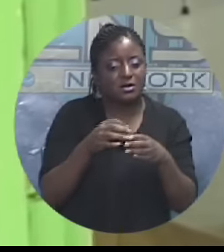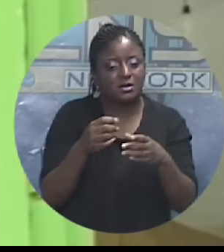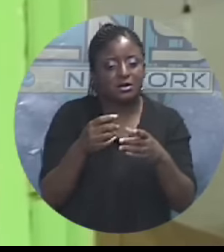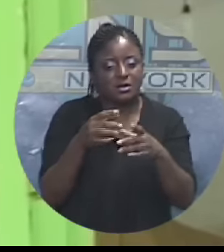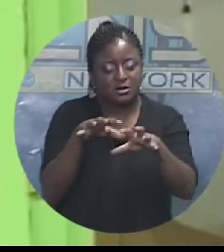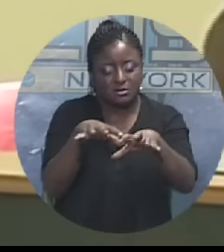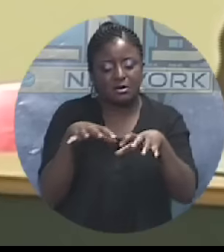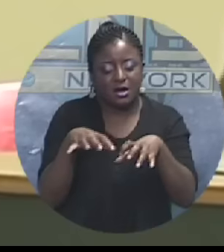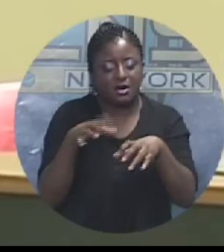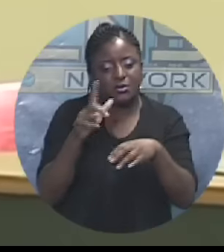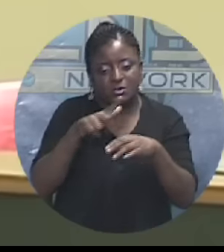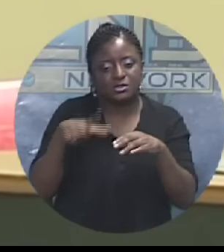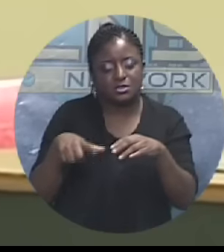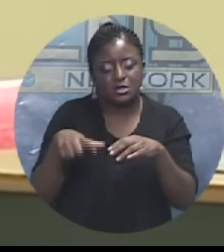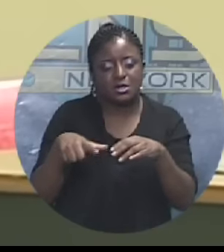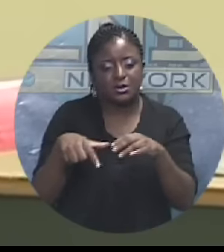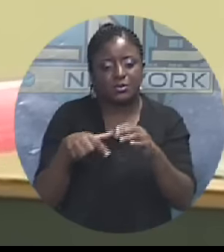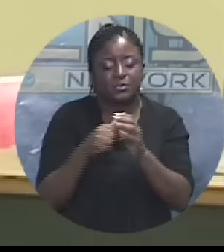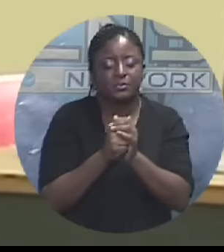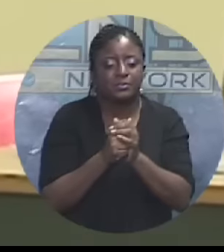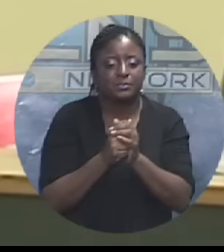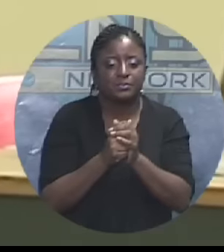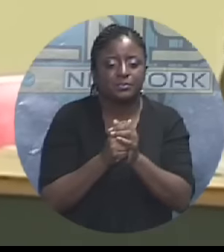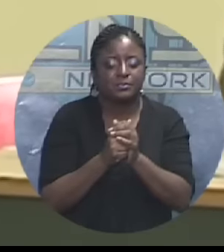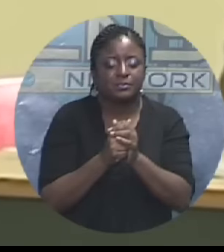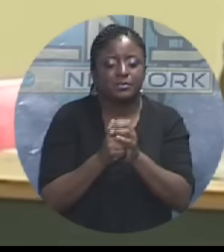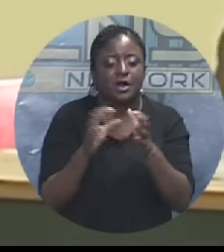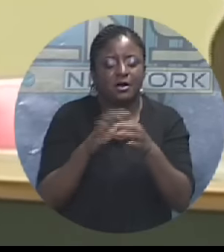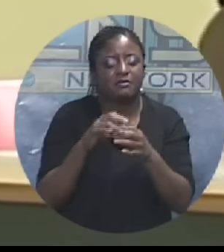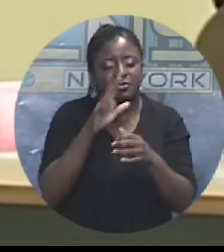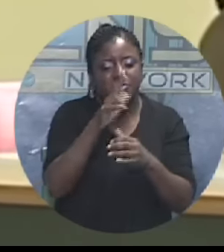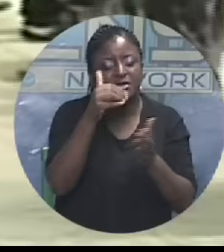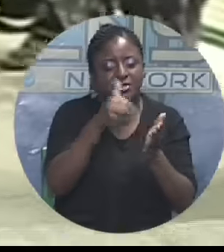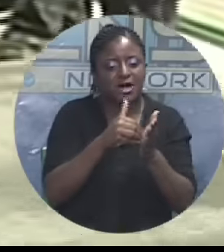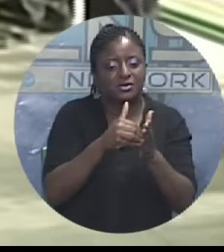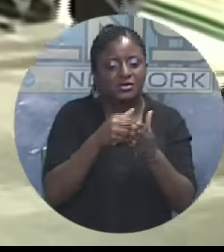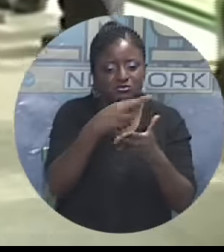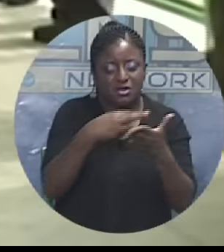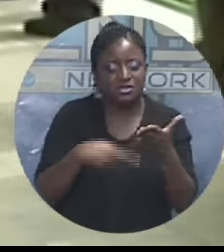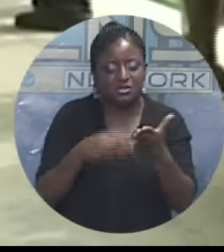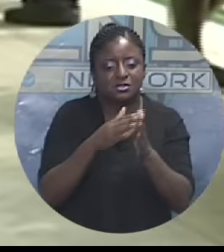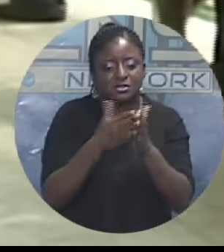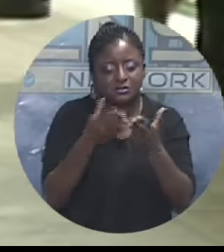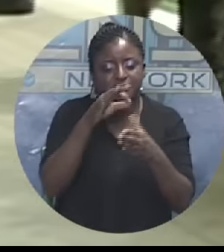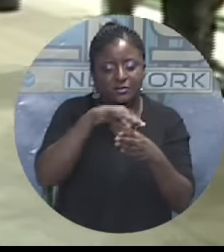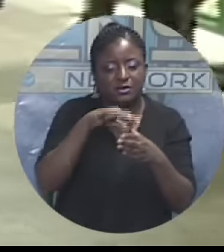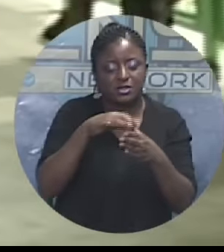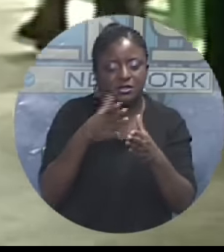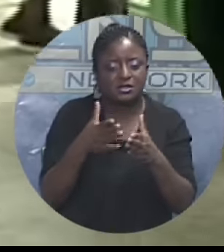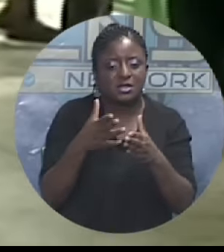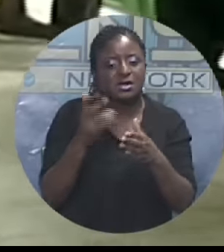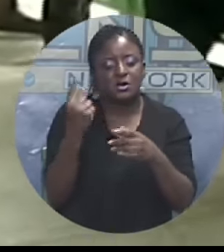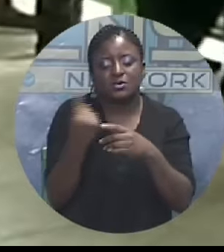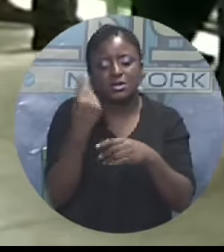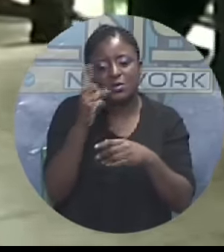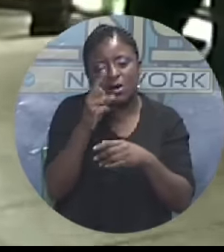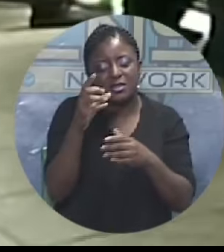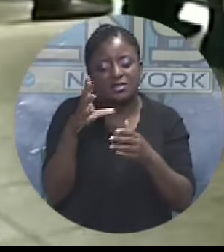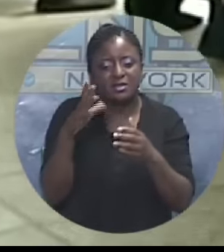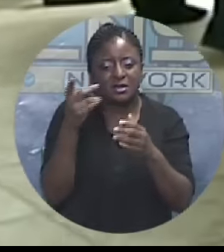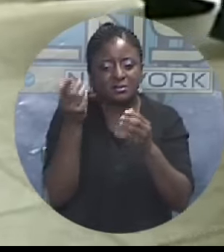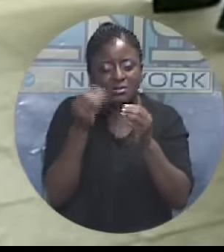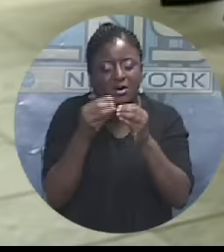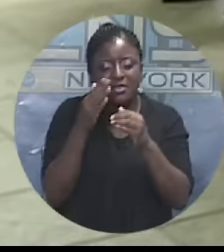than 1,300 of approximately 3,000 registered voters voting. He says as polls were about to close, more